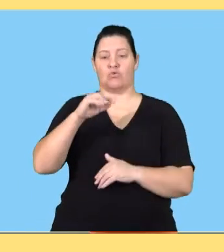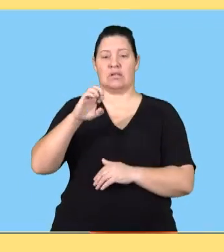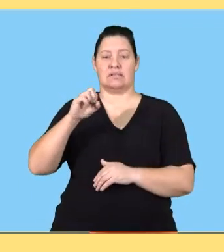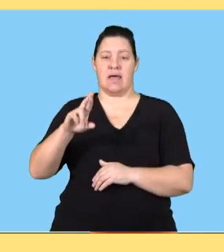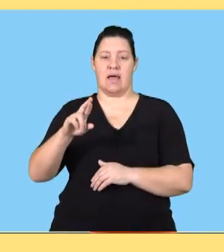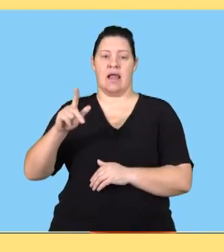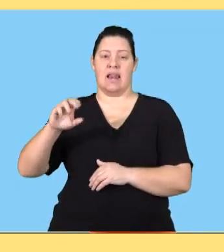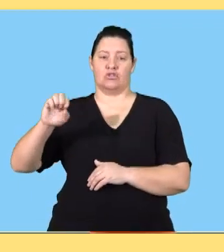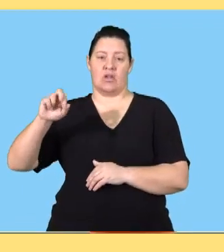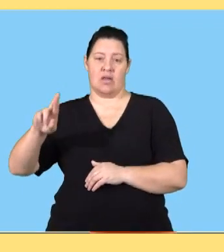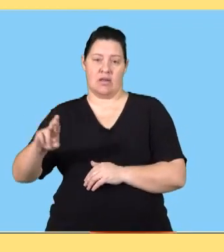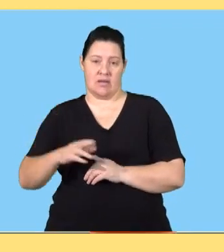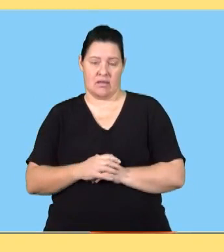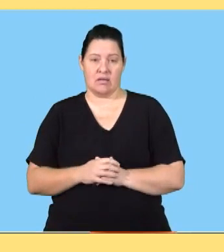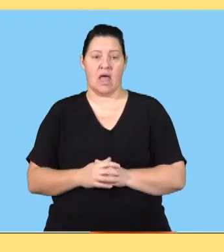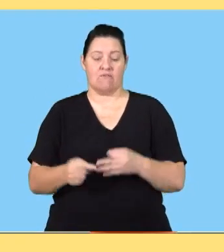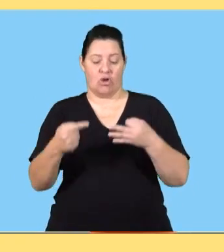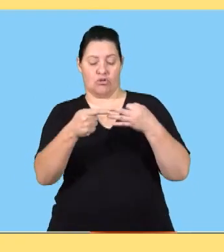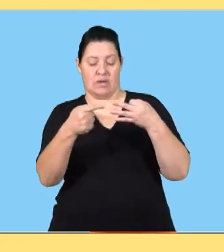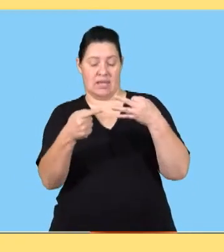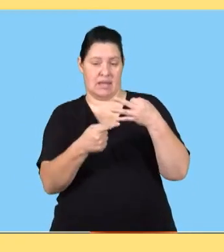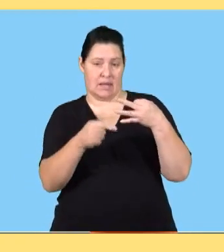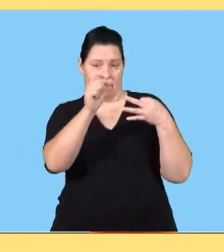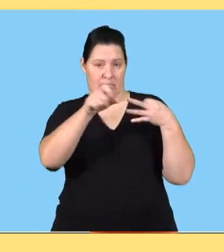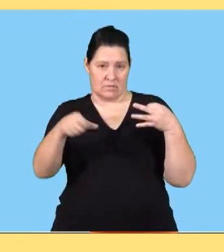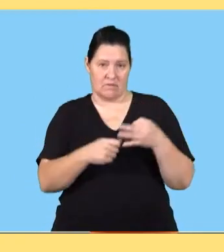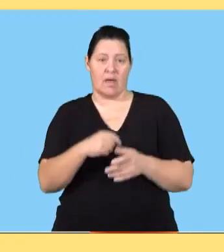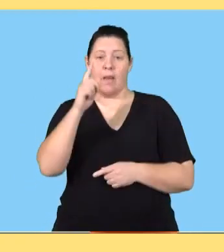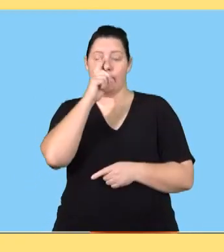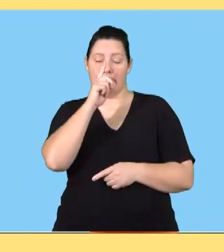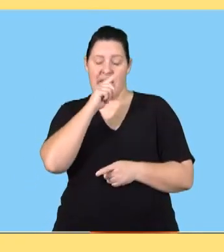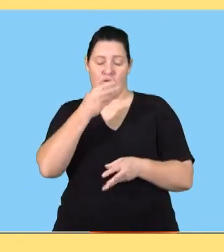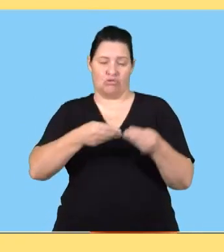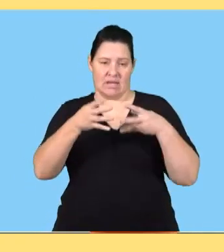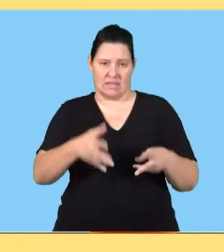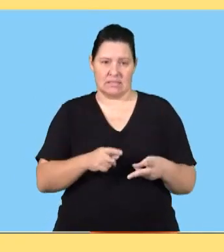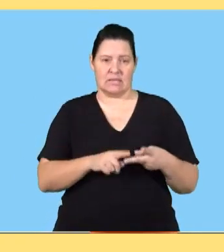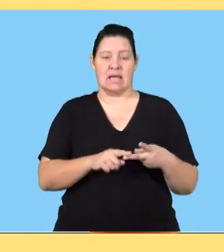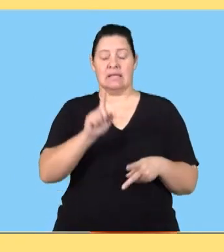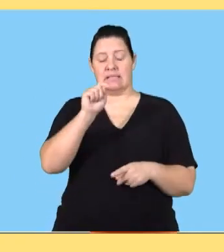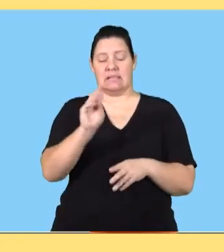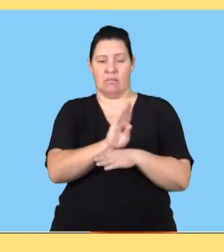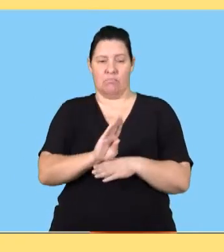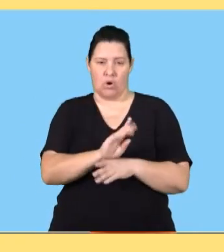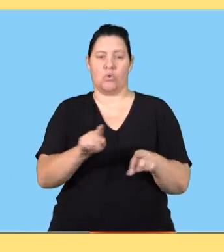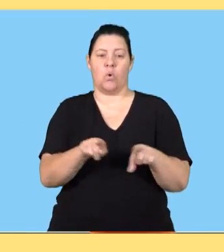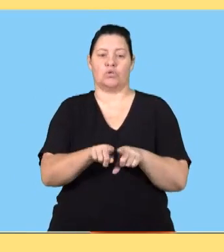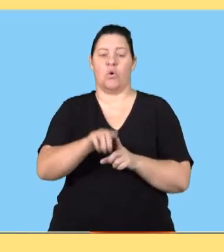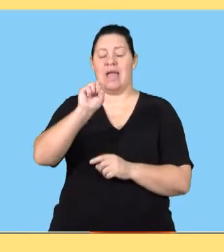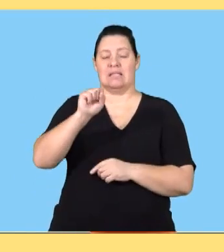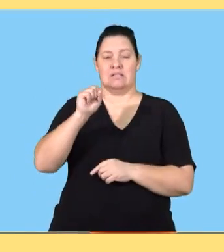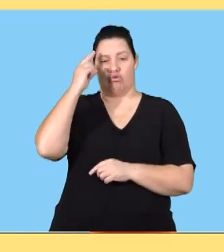our creditors ledger. So we have three creditors. We have Pink Traders, T Brown, as well